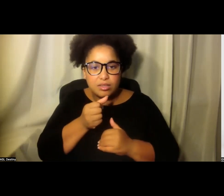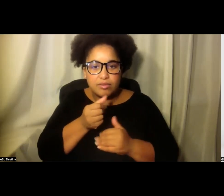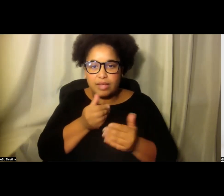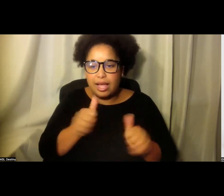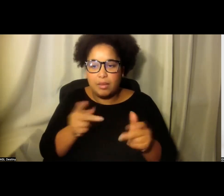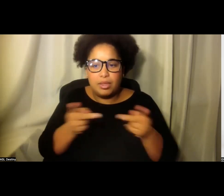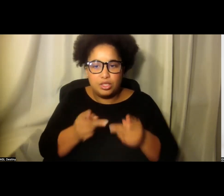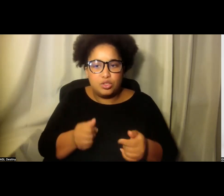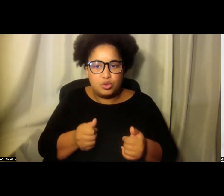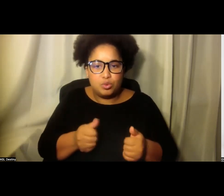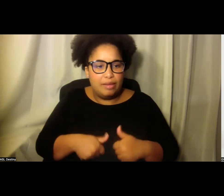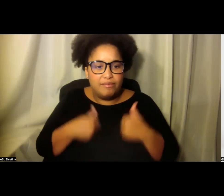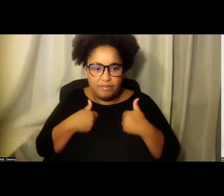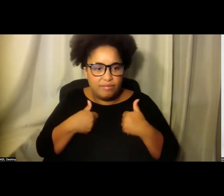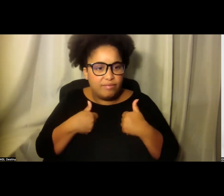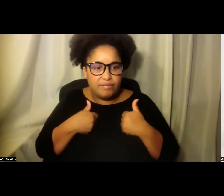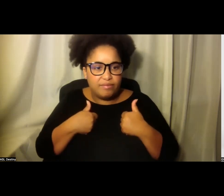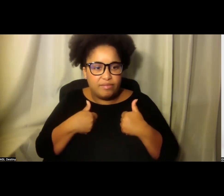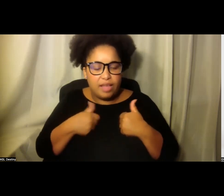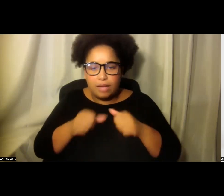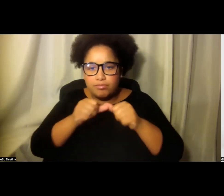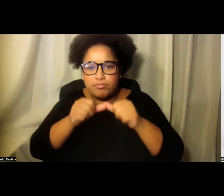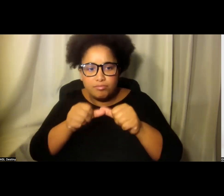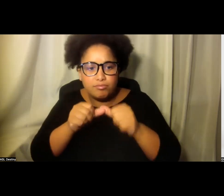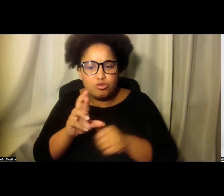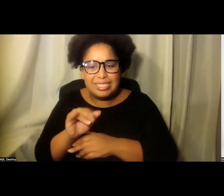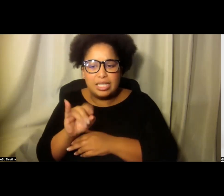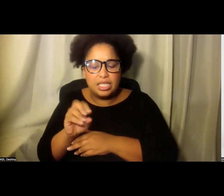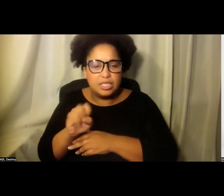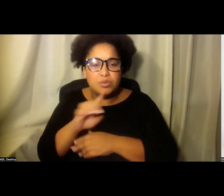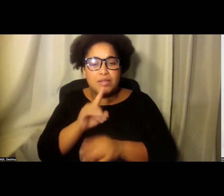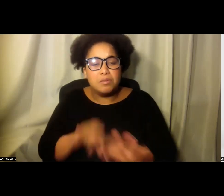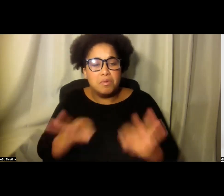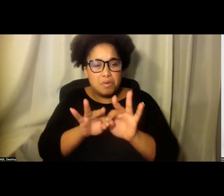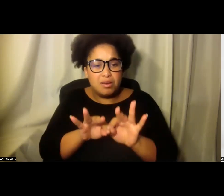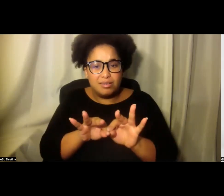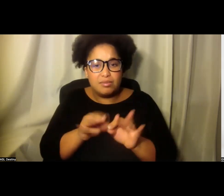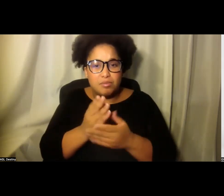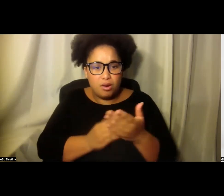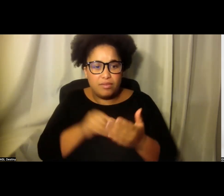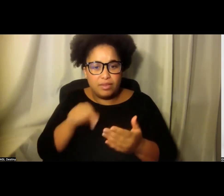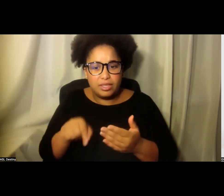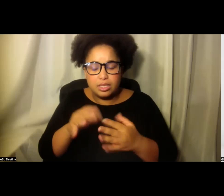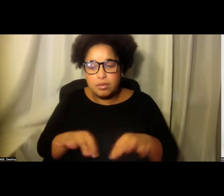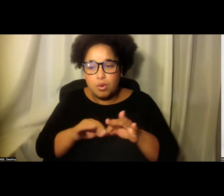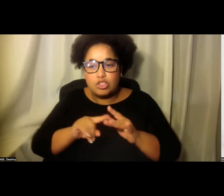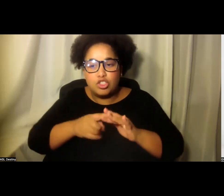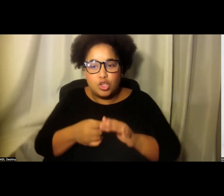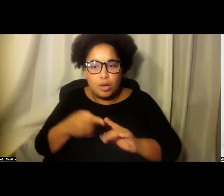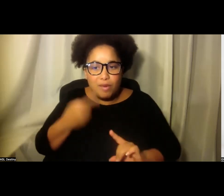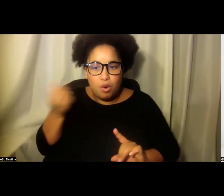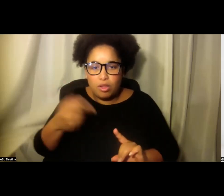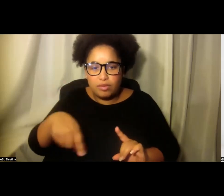is a key element to this that I think is a good starting point for each and every one of you,